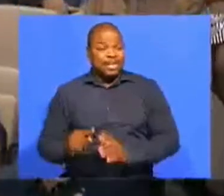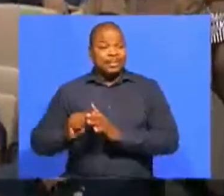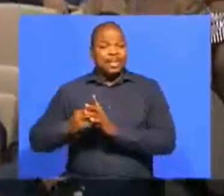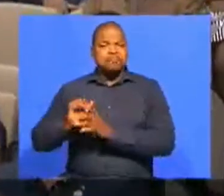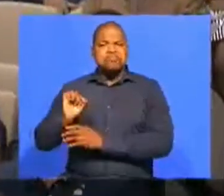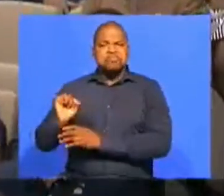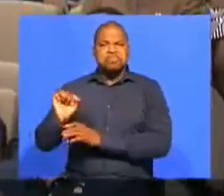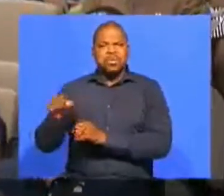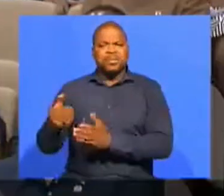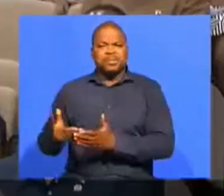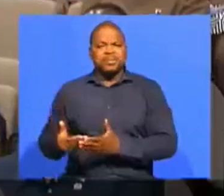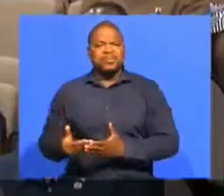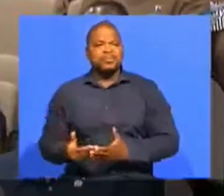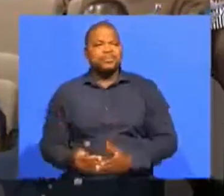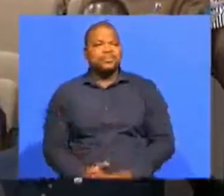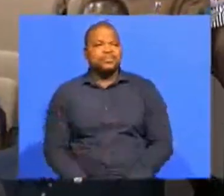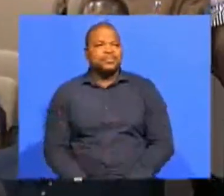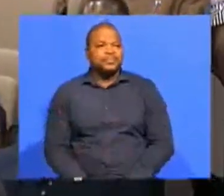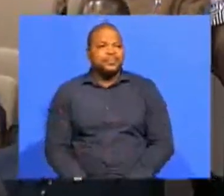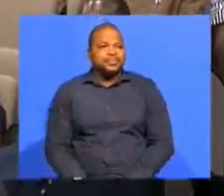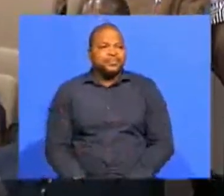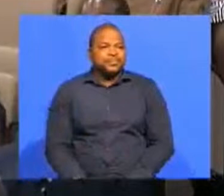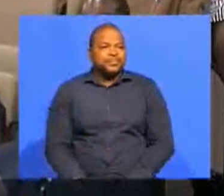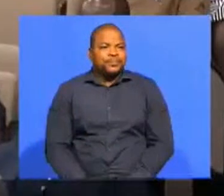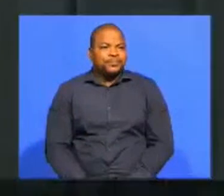sir? Your Excellency?